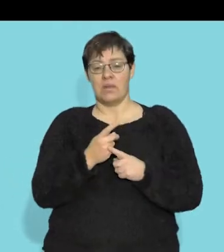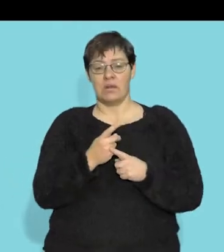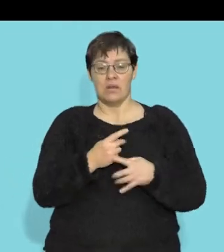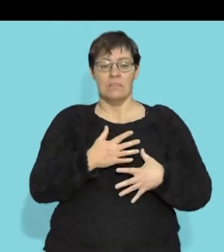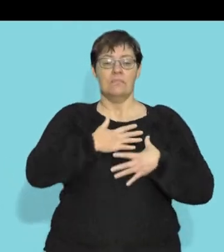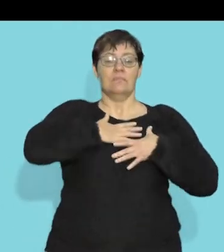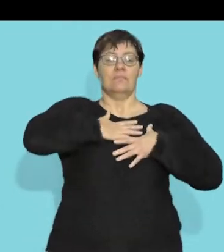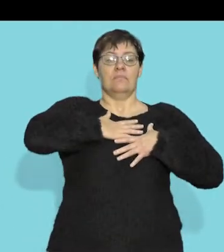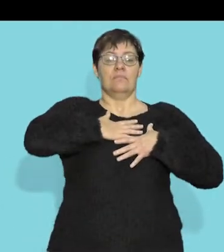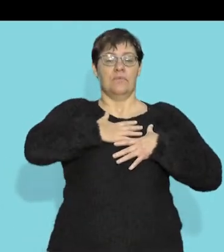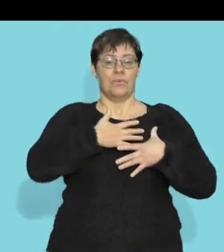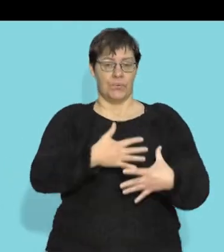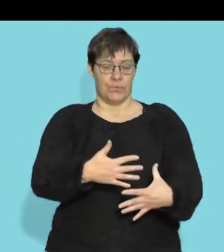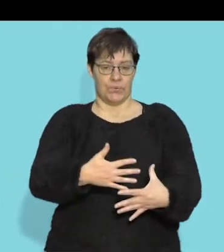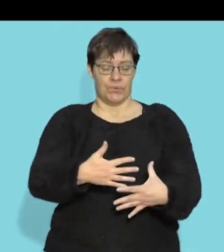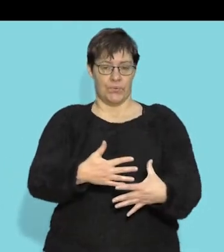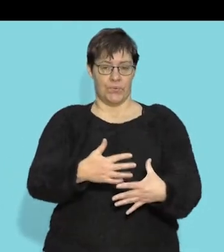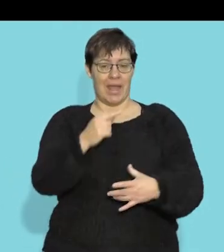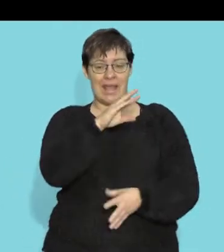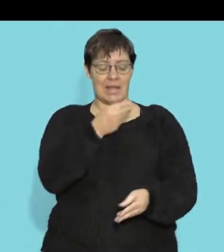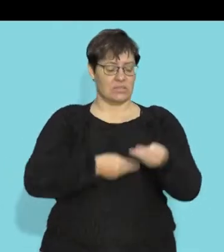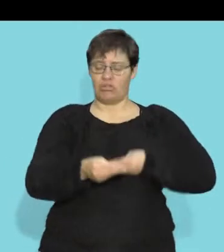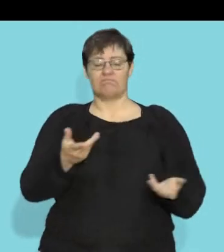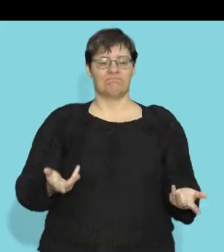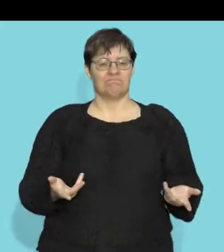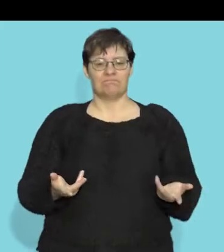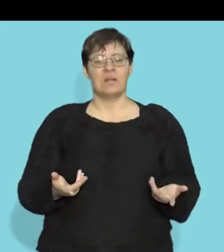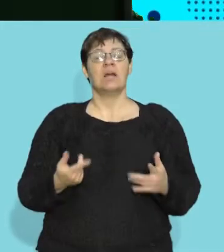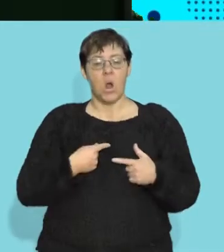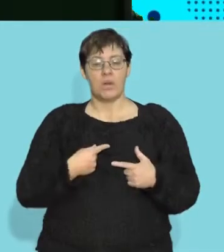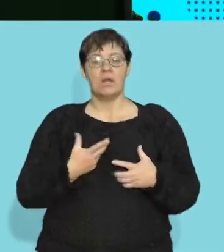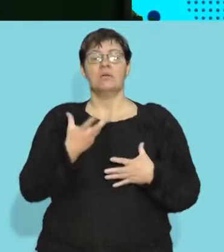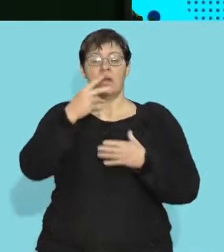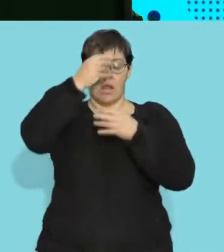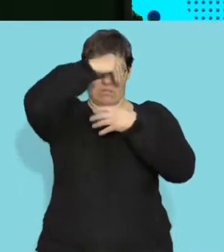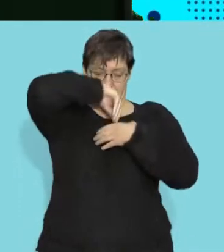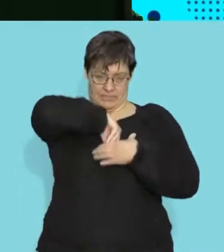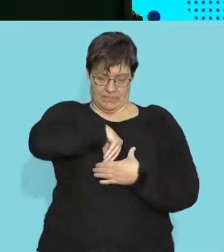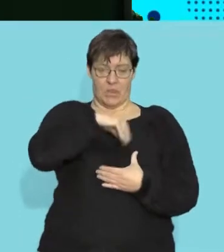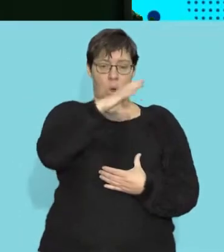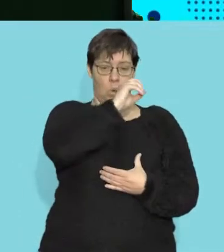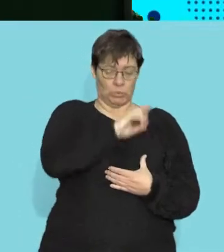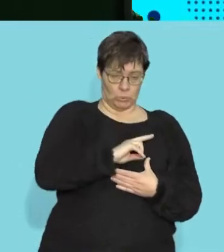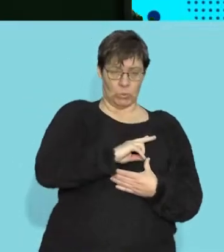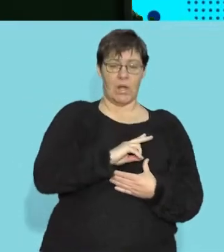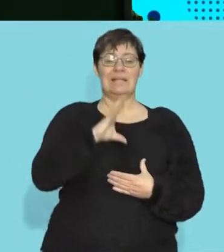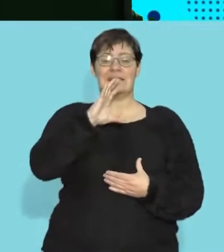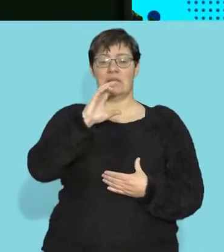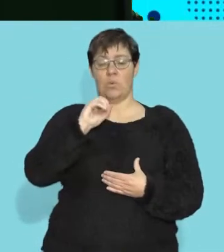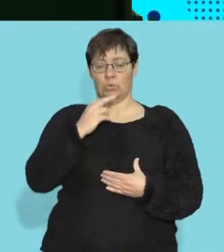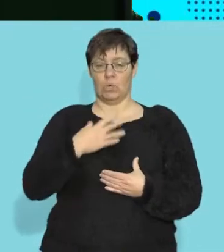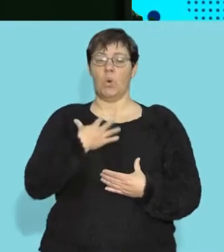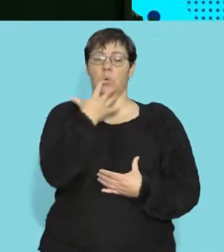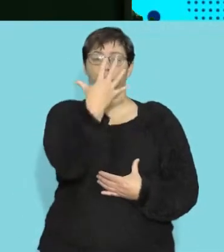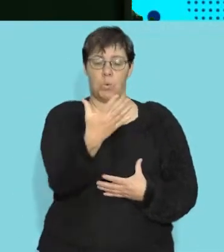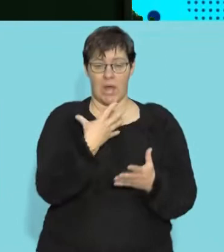out, the gases don't change over anything. I'm just getting oxygen in and I'm taking carbon dioxide out. So when we